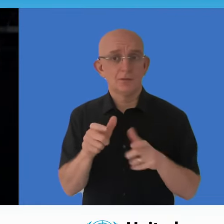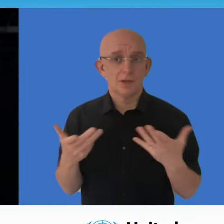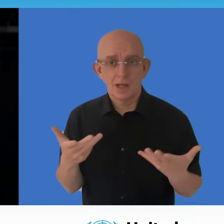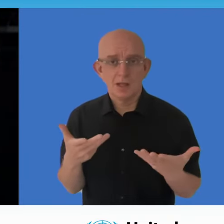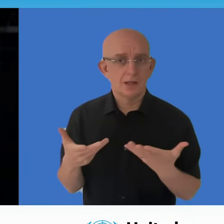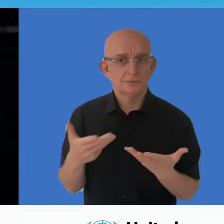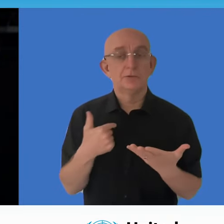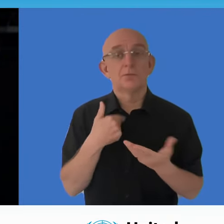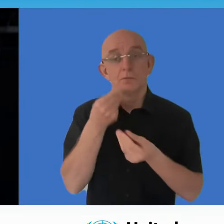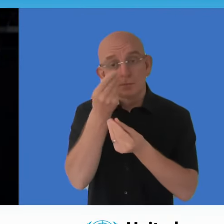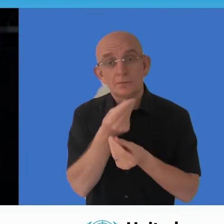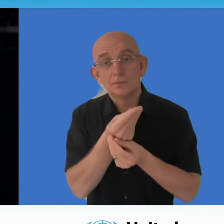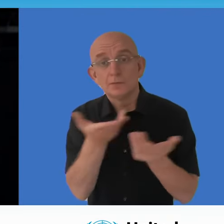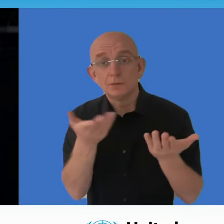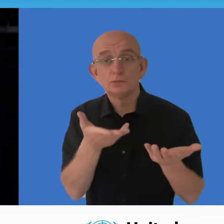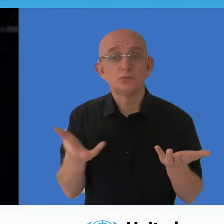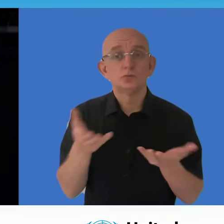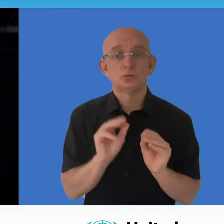We need your talents